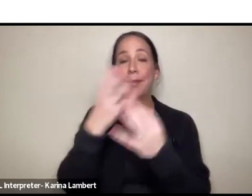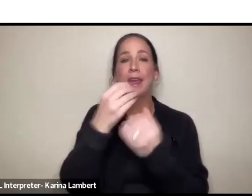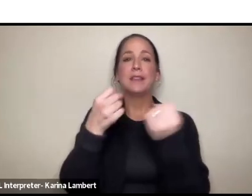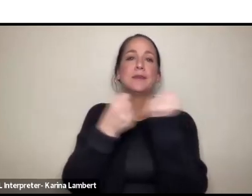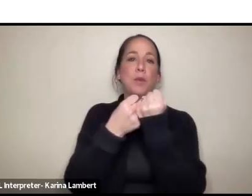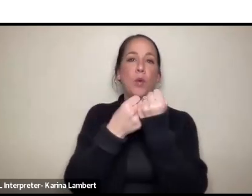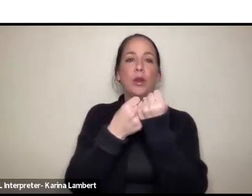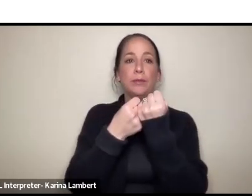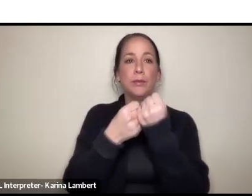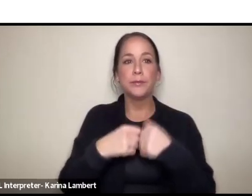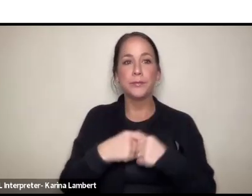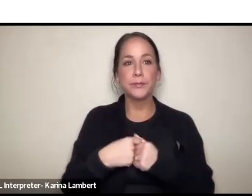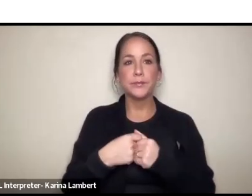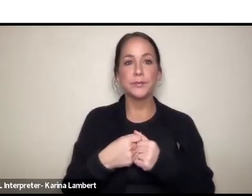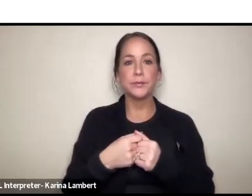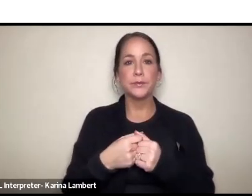network.